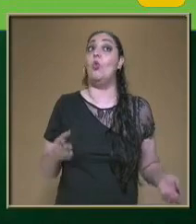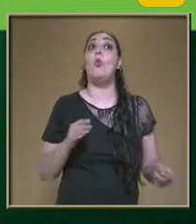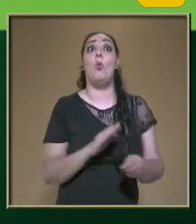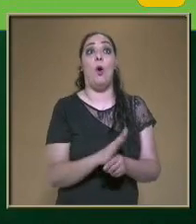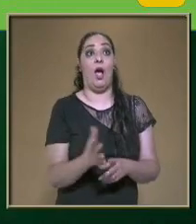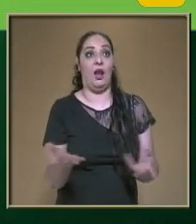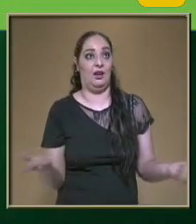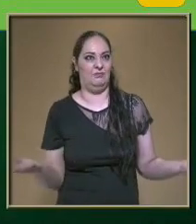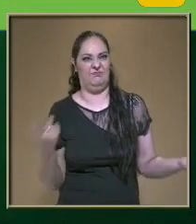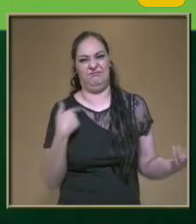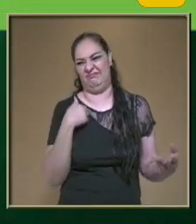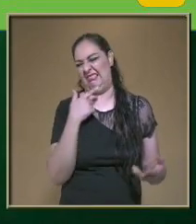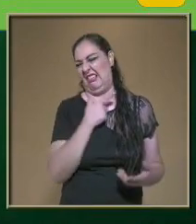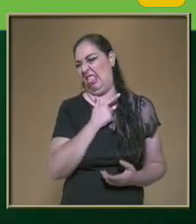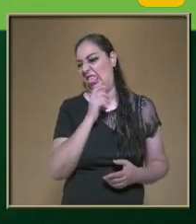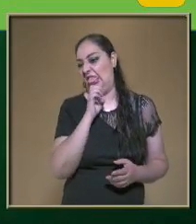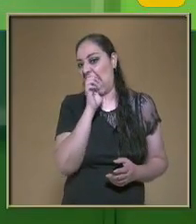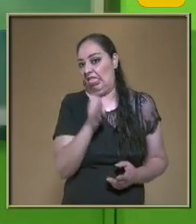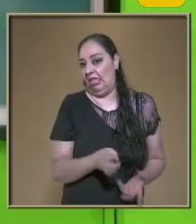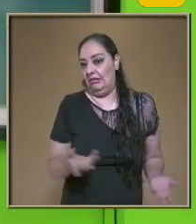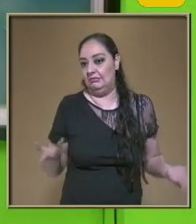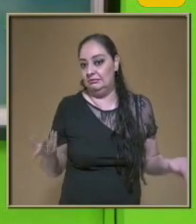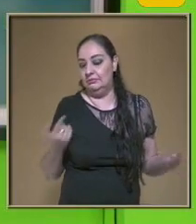is disgusting. Okay?